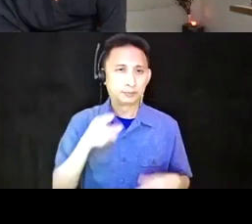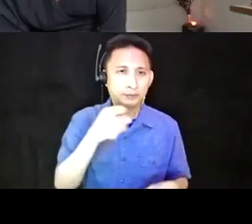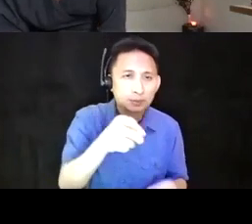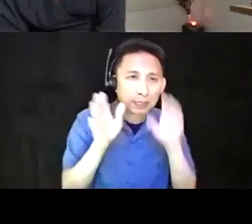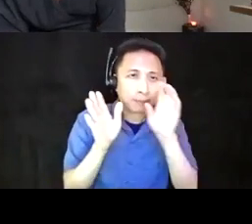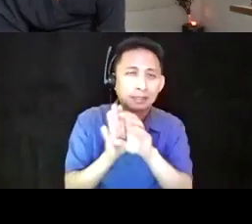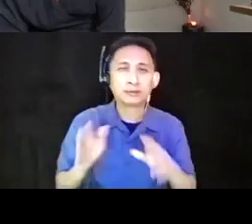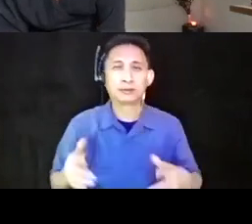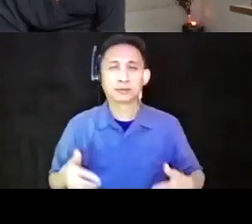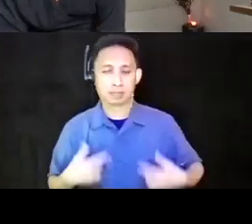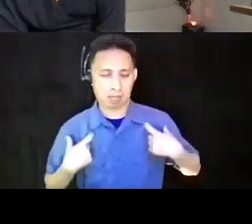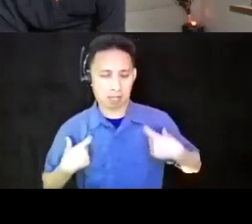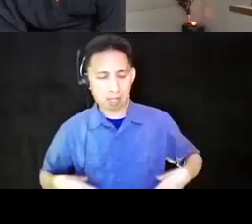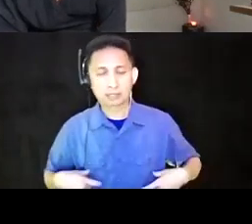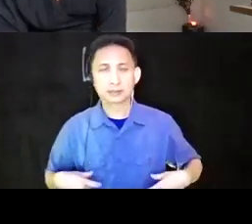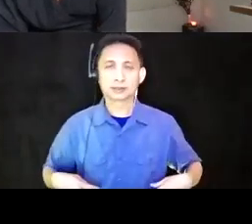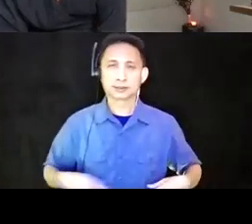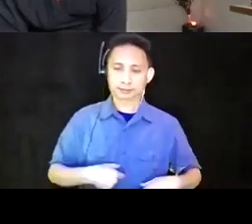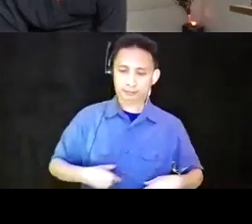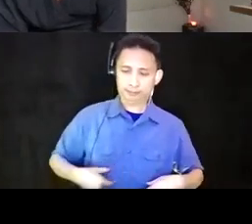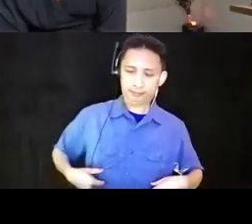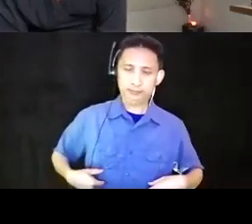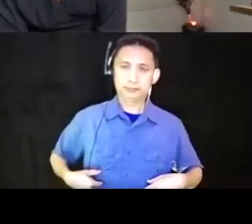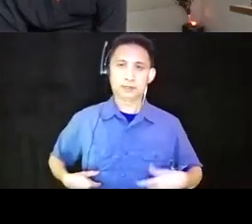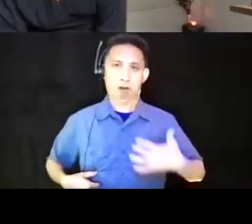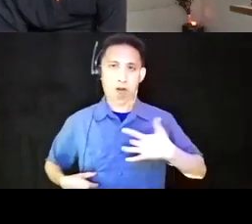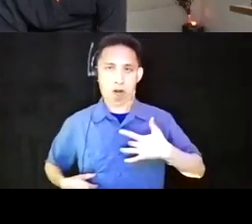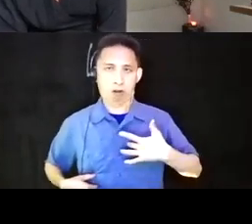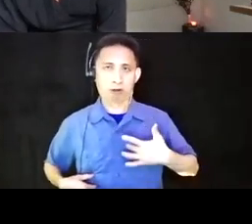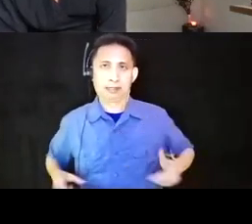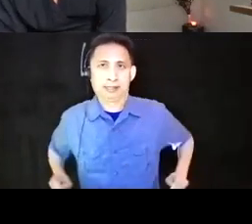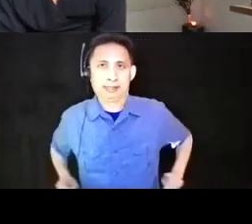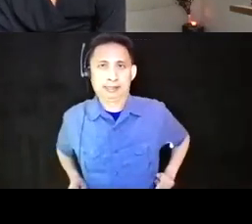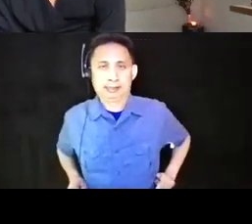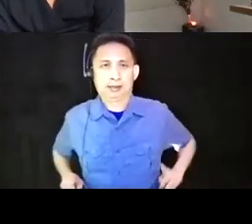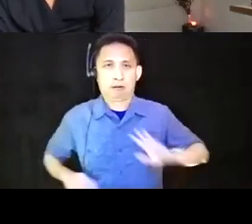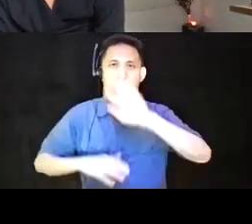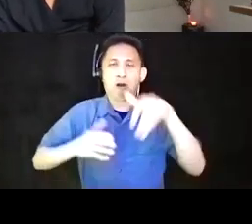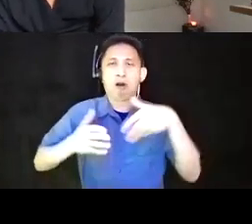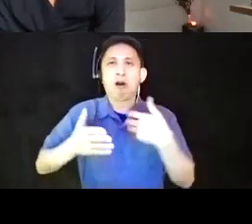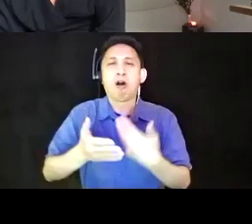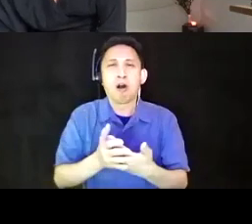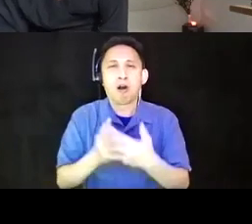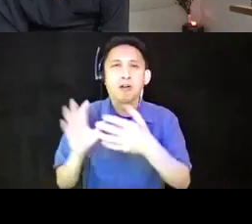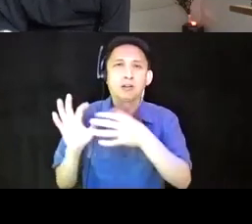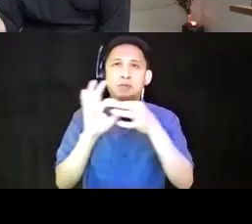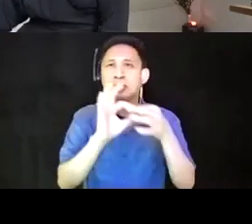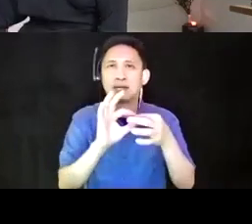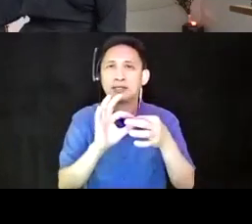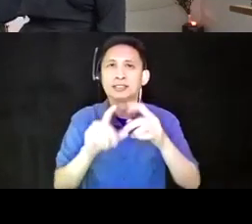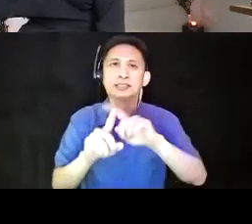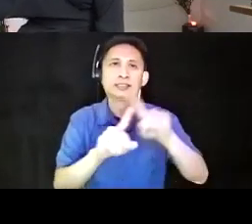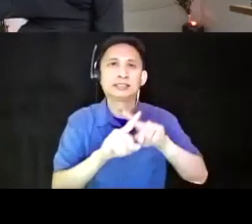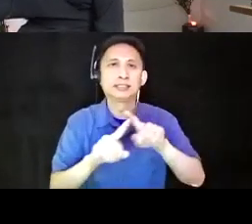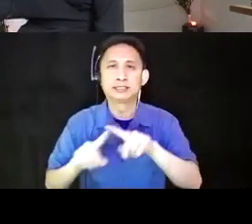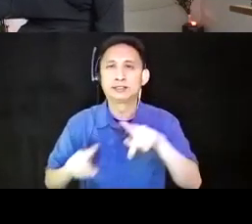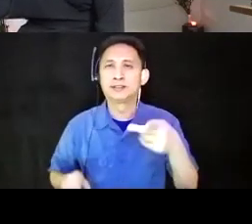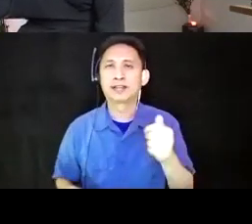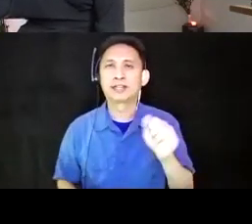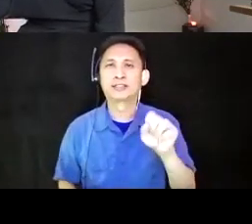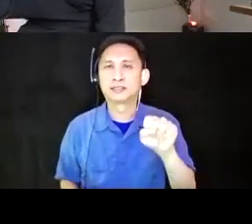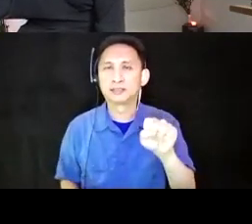spleen, heart, liver, kidney, also associated to phases or elements such as metal or